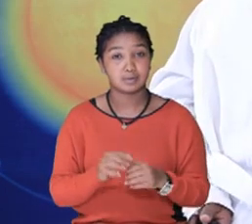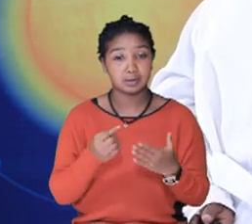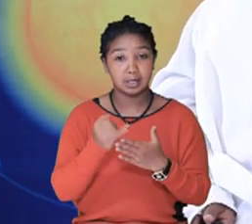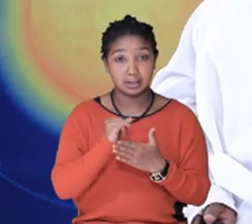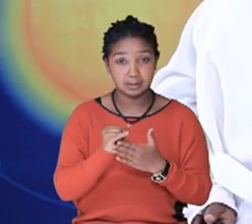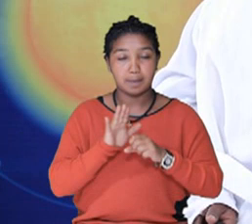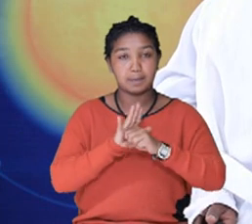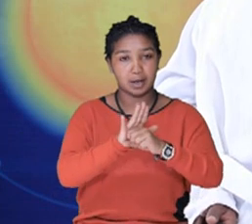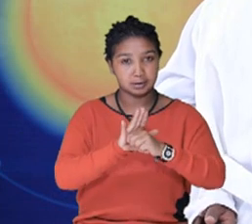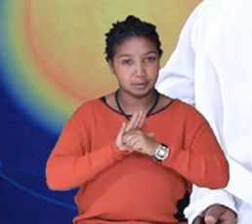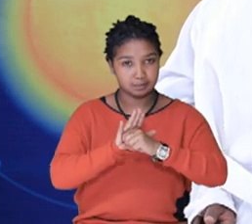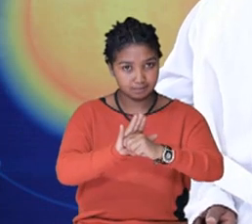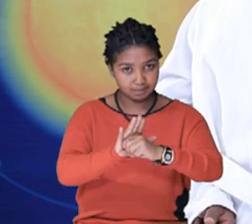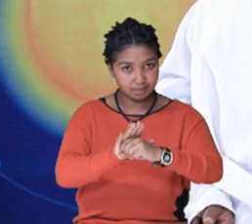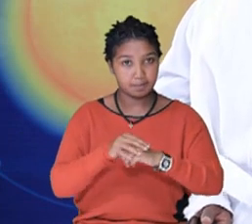This